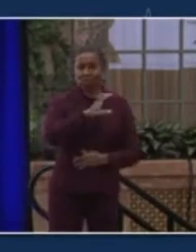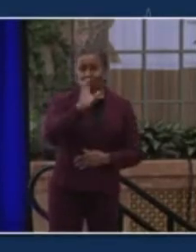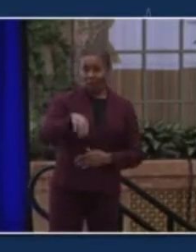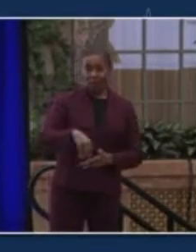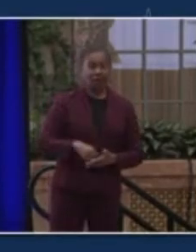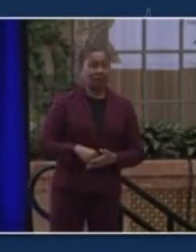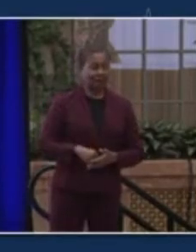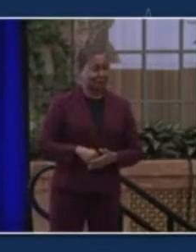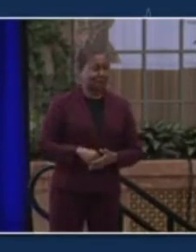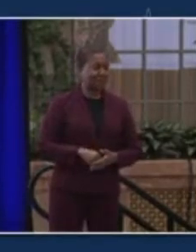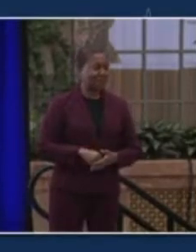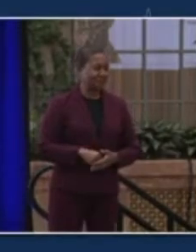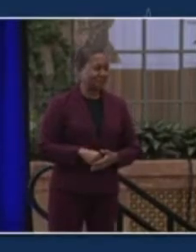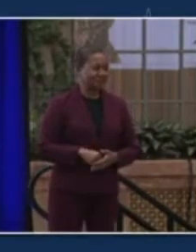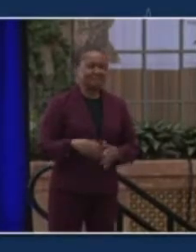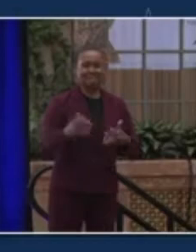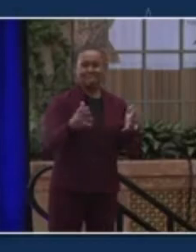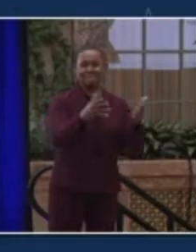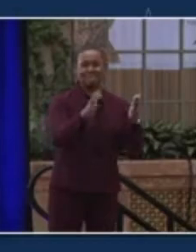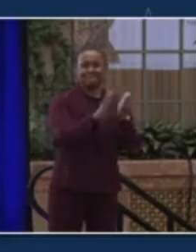Chicago.